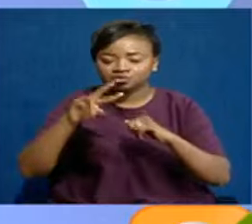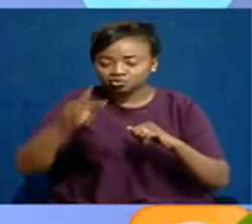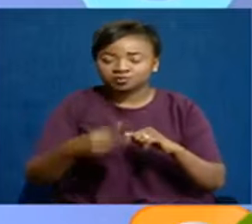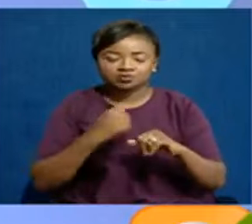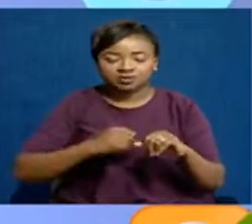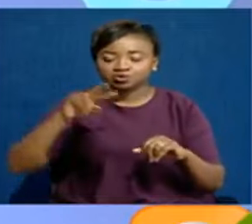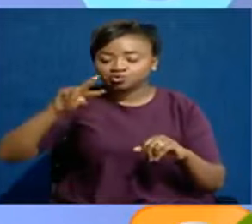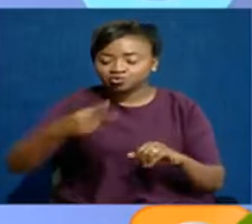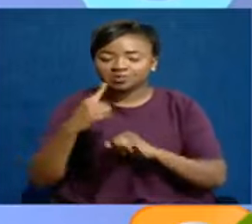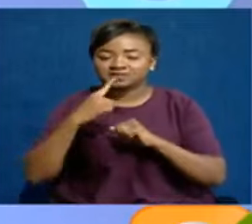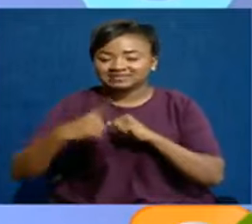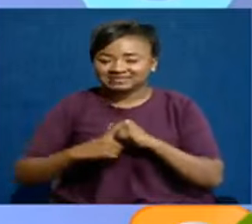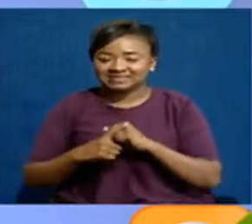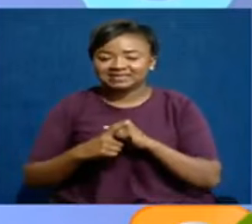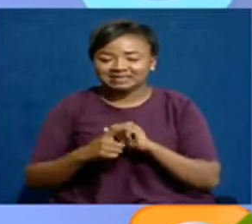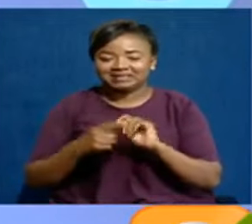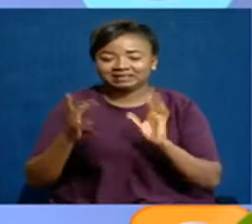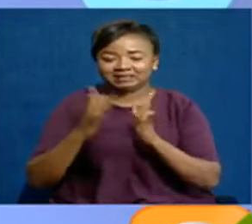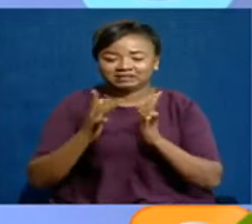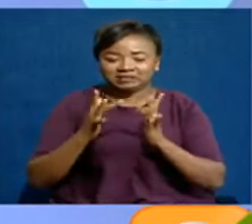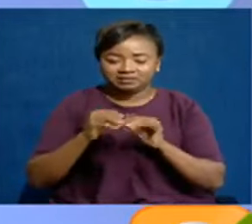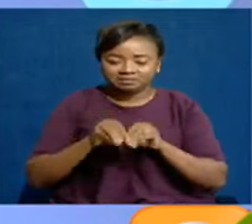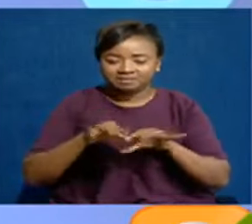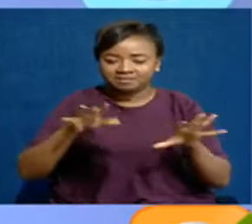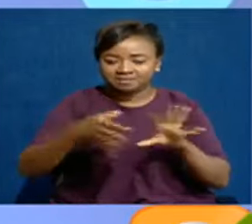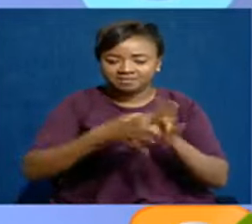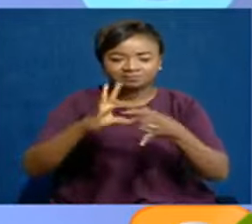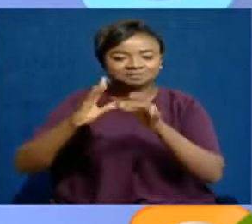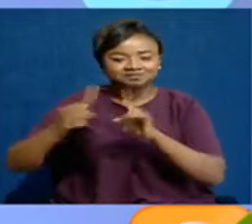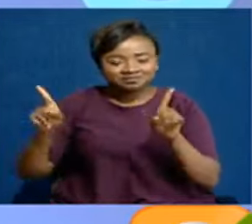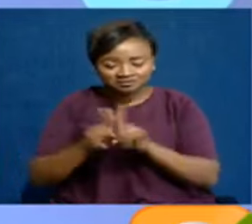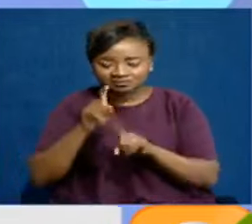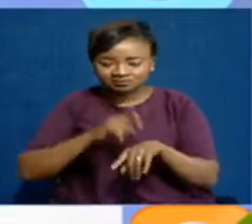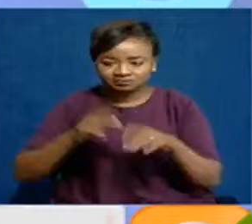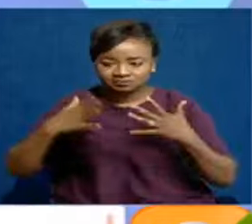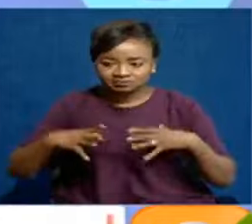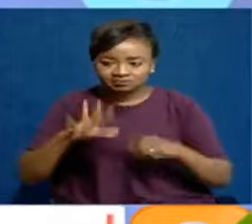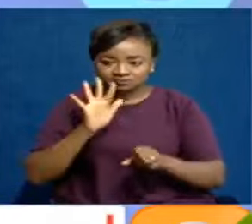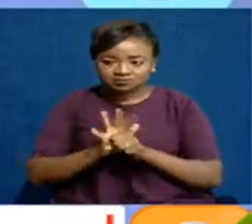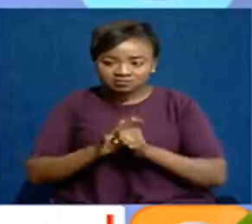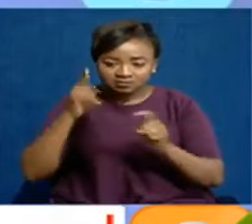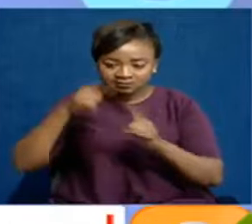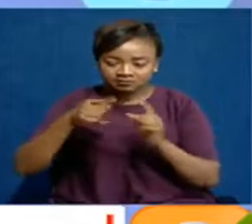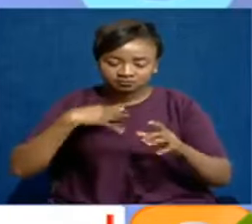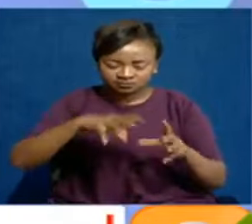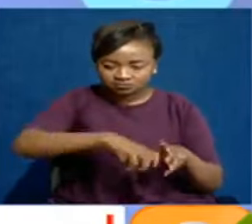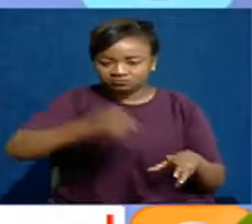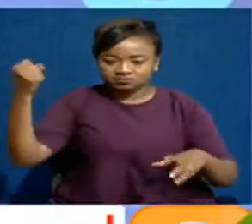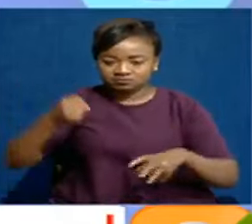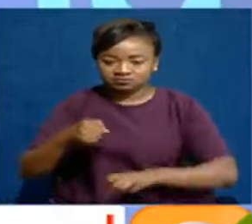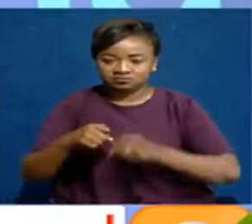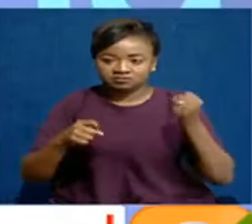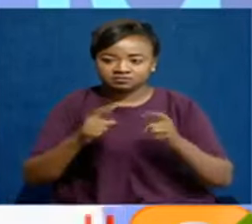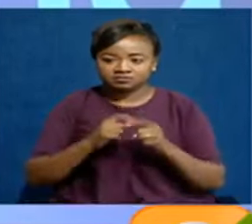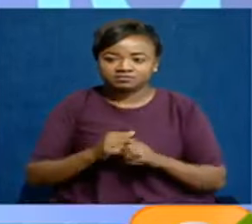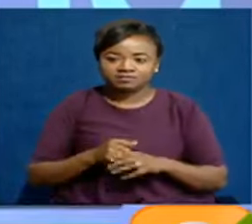cable across the country, and we're experiencing a lot of vandalism, a lot of it intended, and the rest really